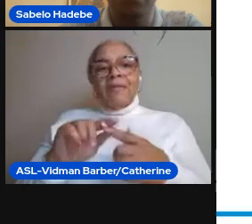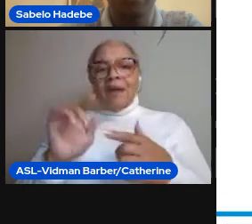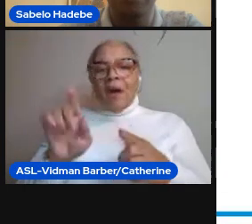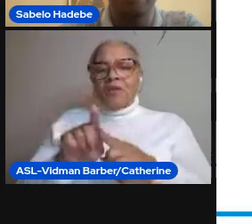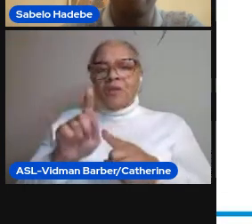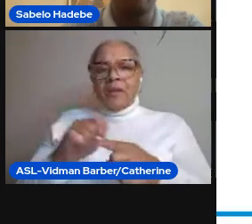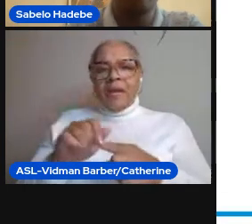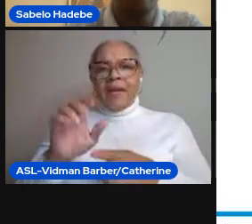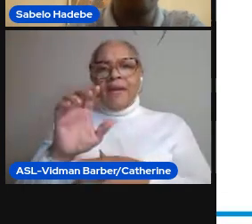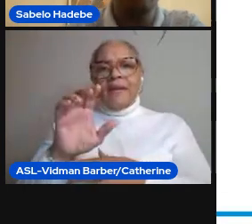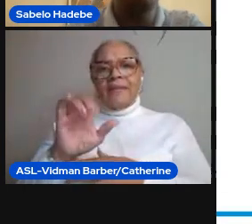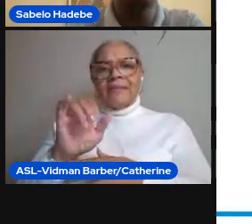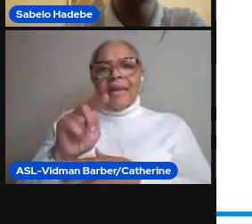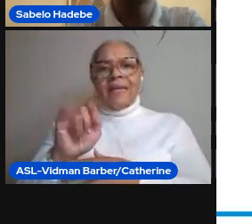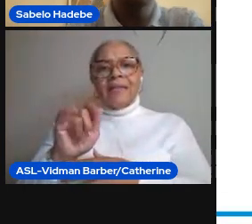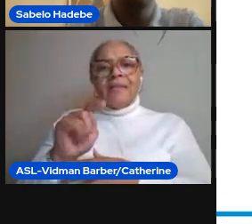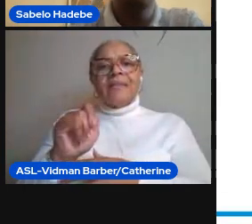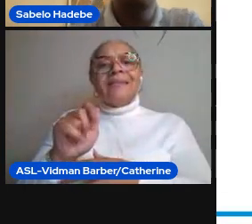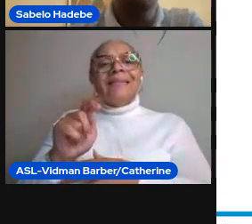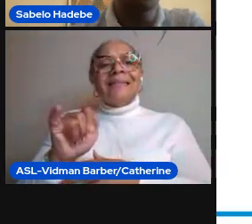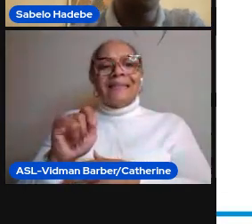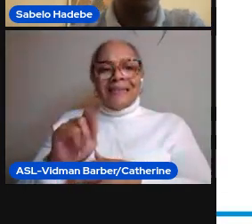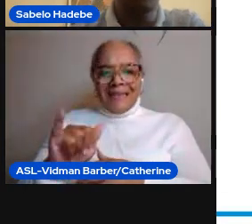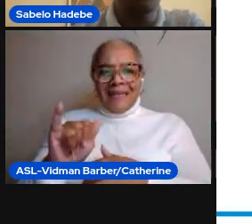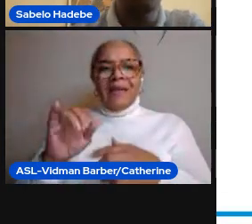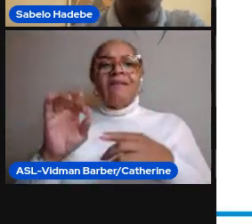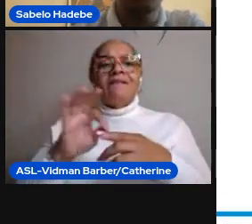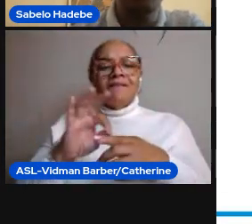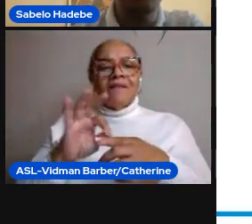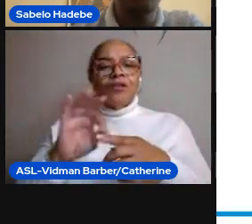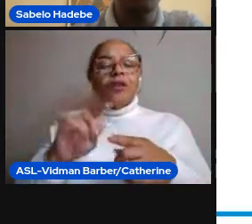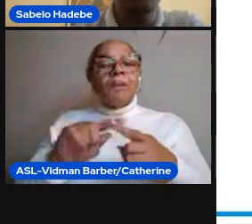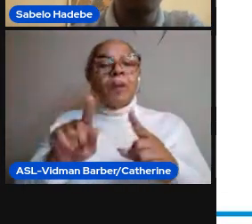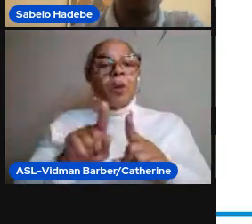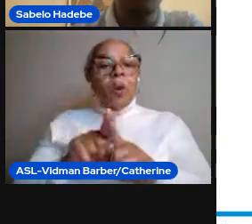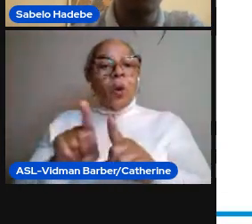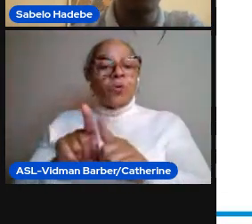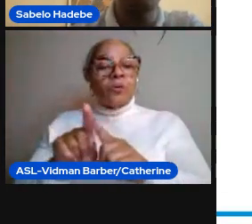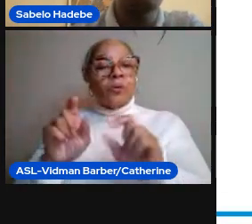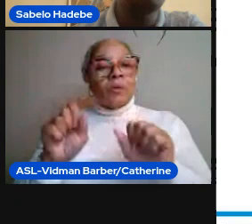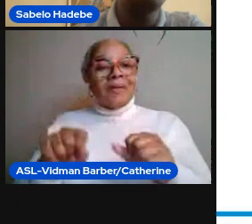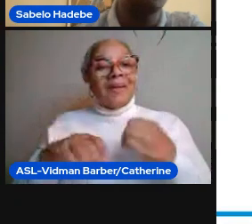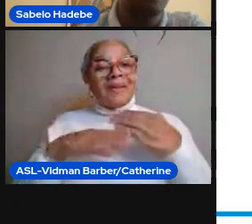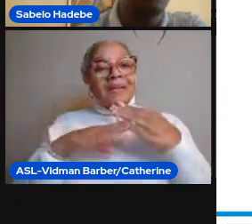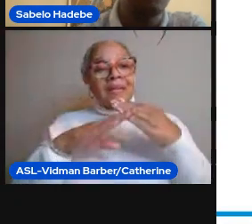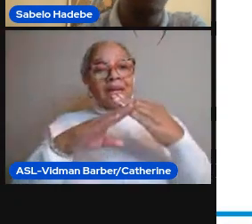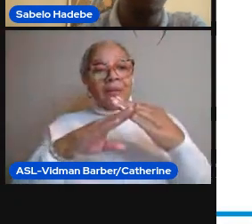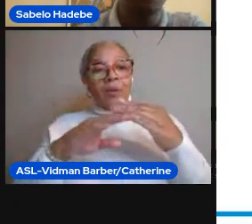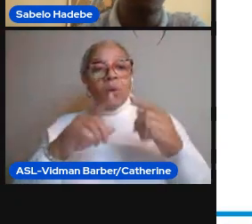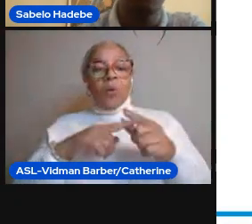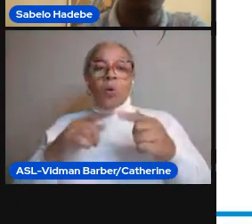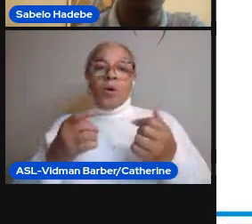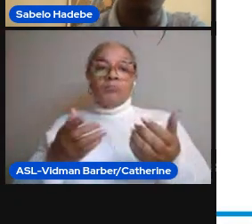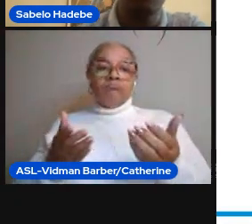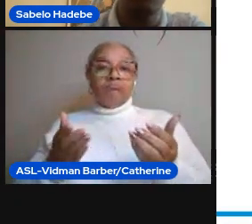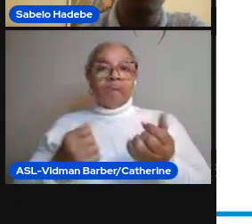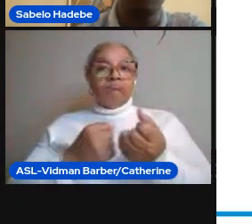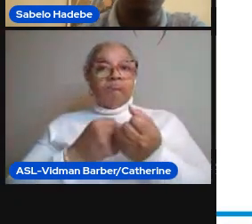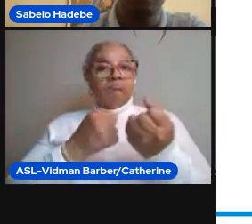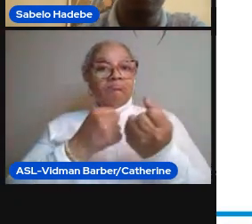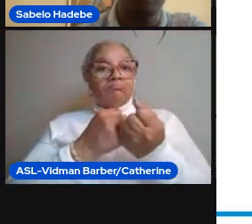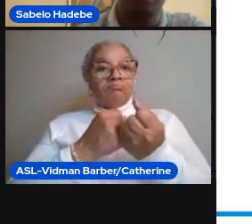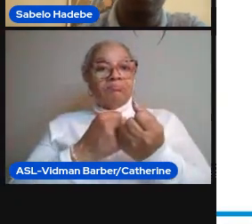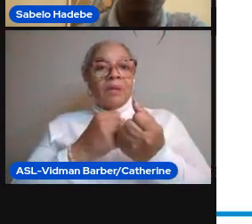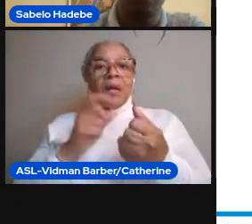cytotoxicity function. But it also can inhibit, or it can promote naive T cells to become regulatory